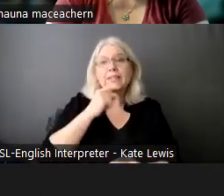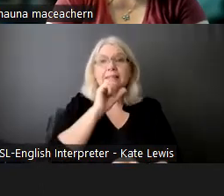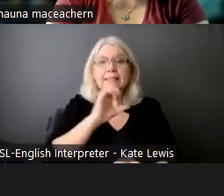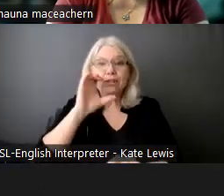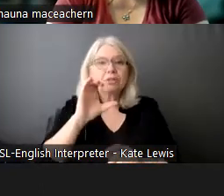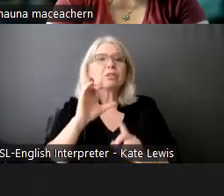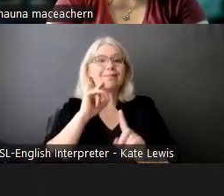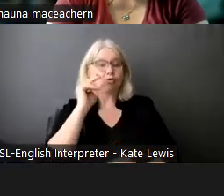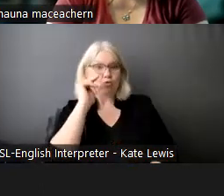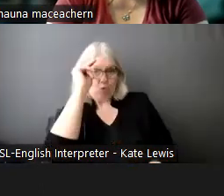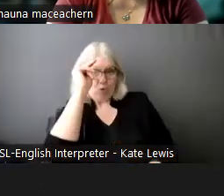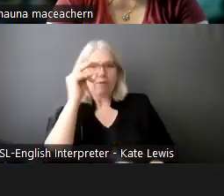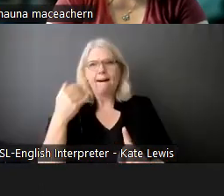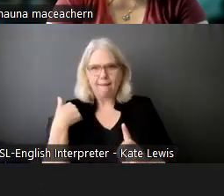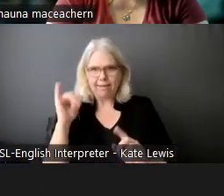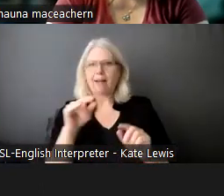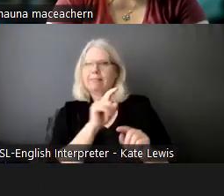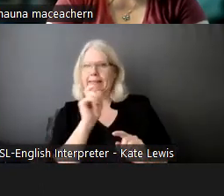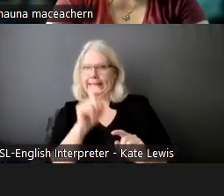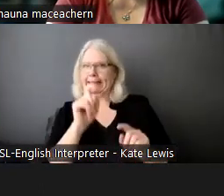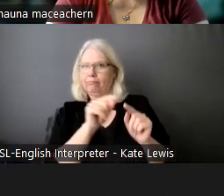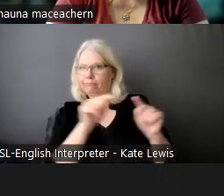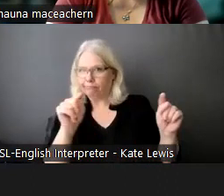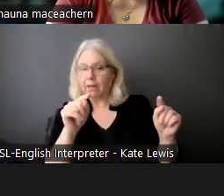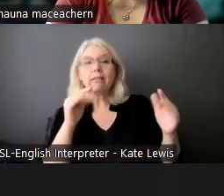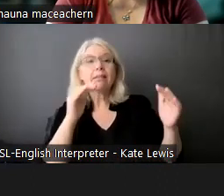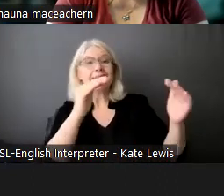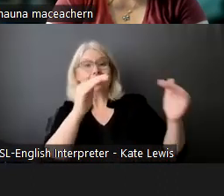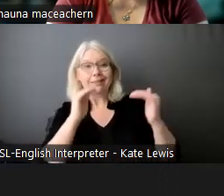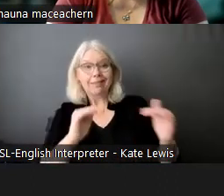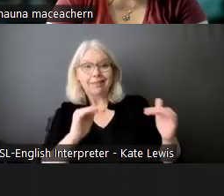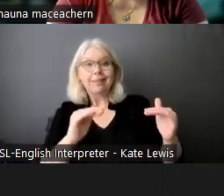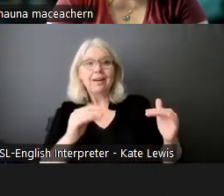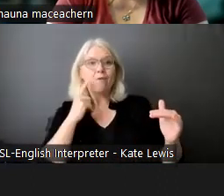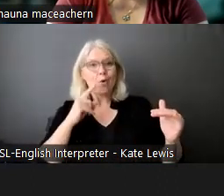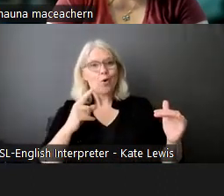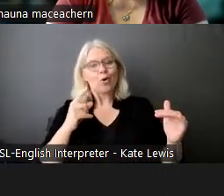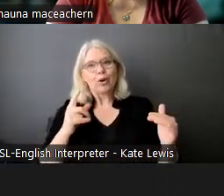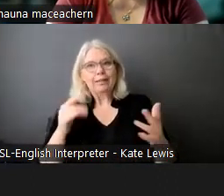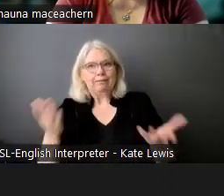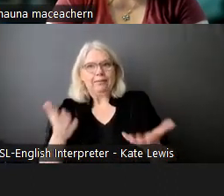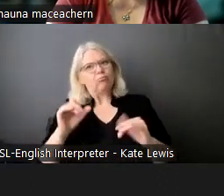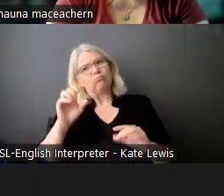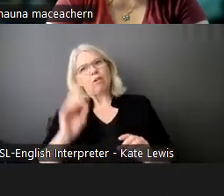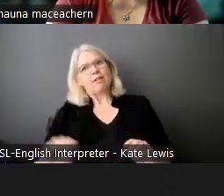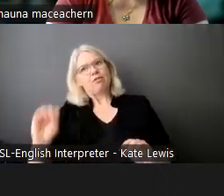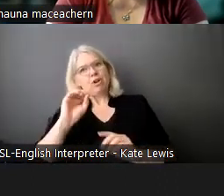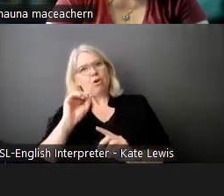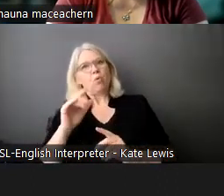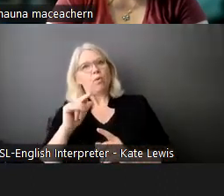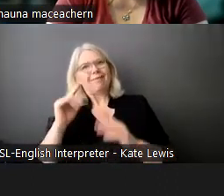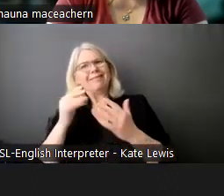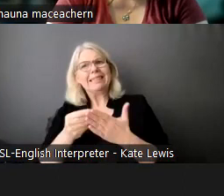in Ontario, you can reach out to the Advocacy Center for the Elderly, as well as the Disability